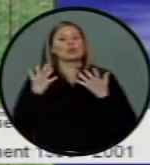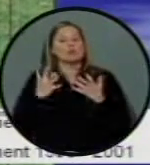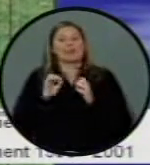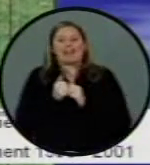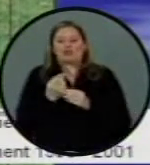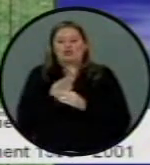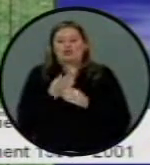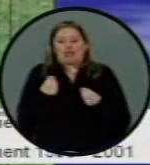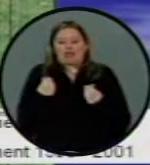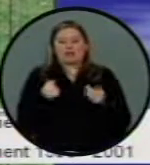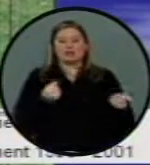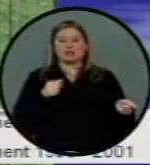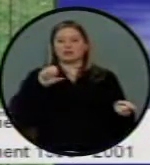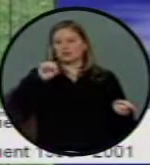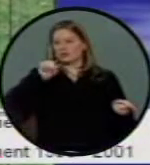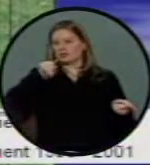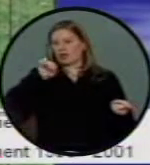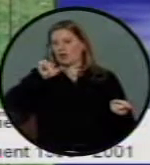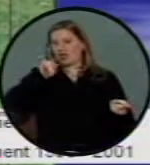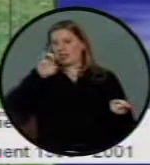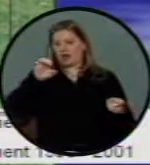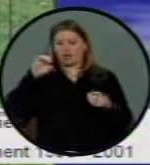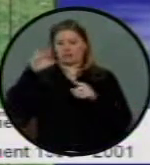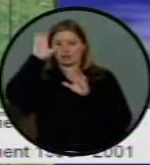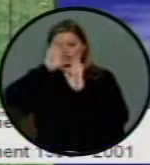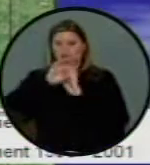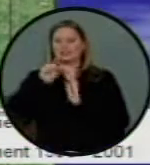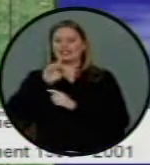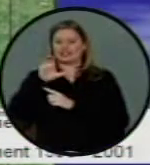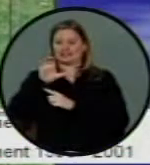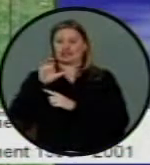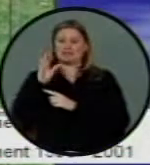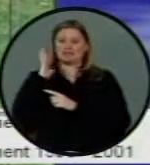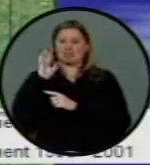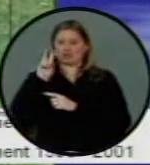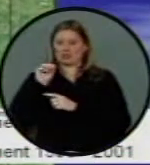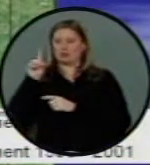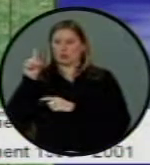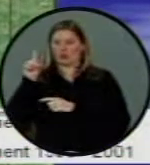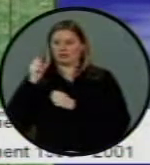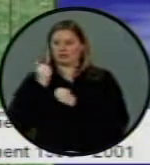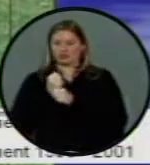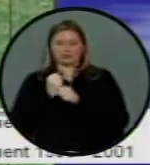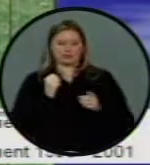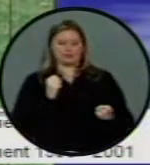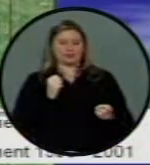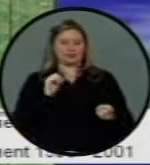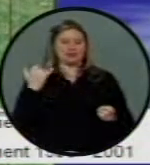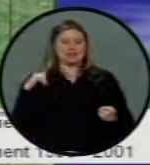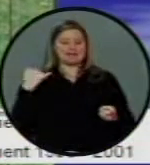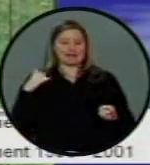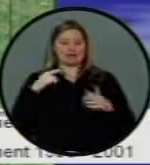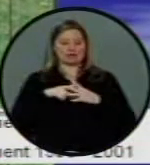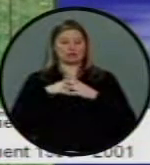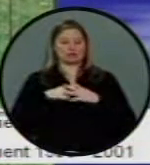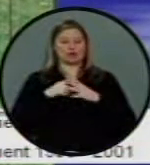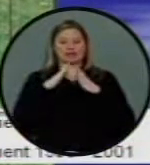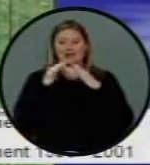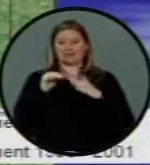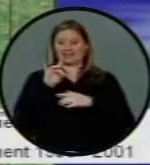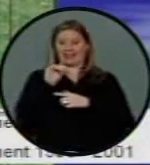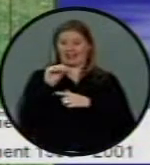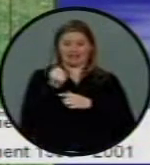use, right? Here's a satellite image of Kansas City from around 2001. The yellow is housing starts in the 80s and the red